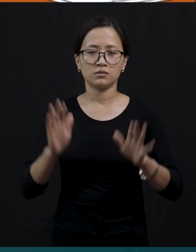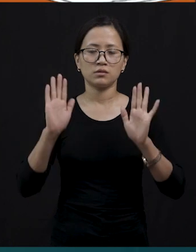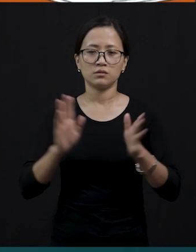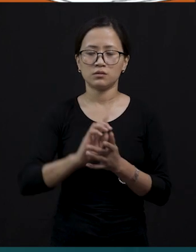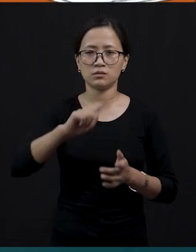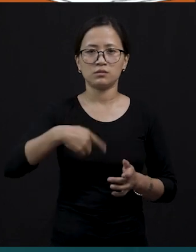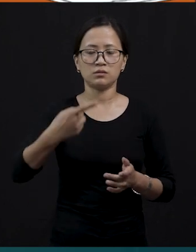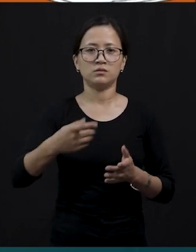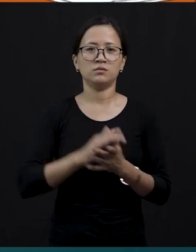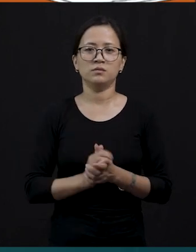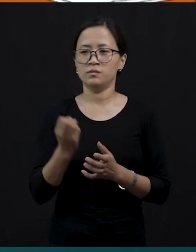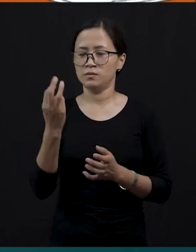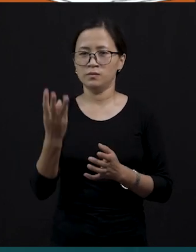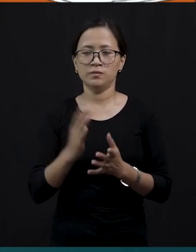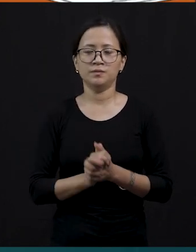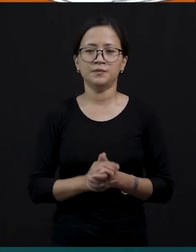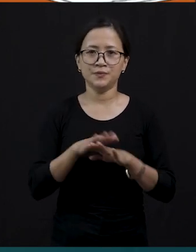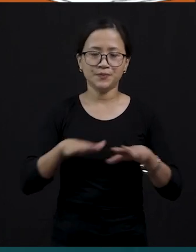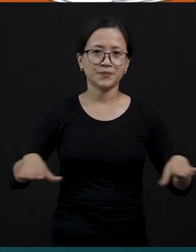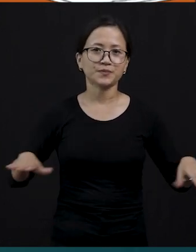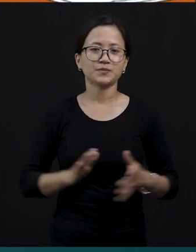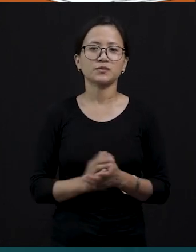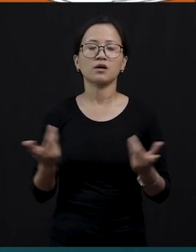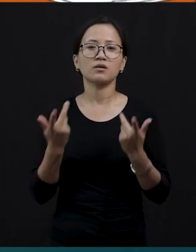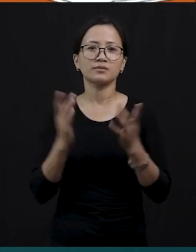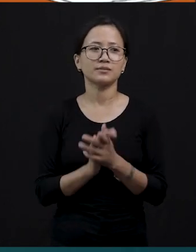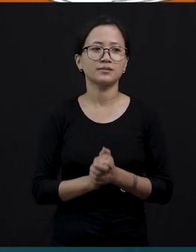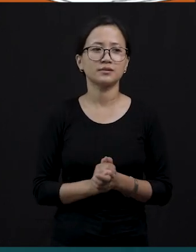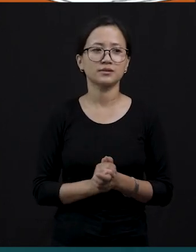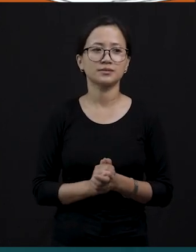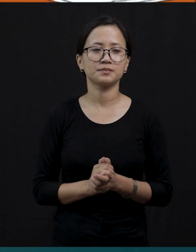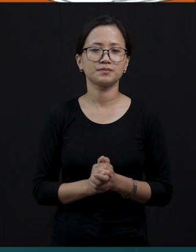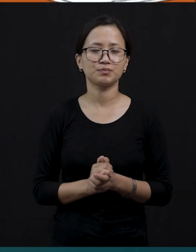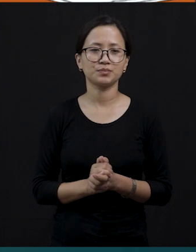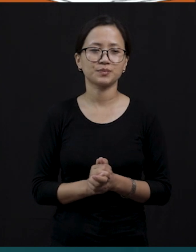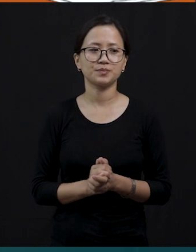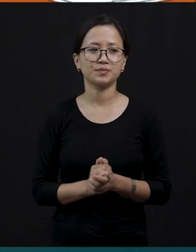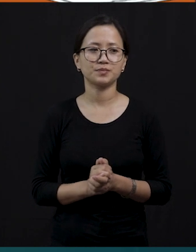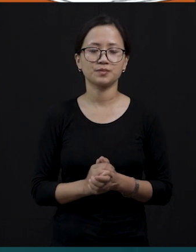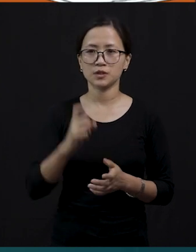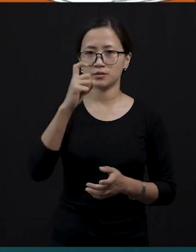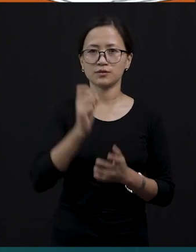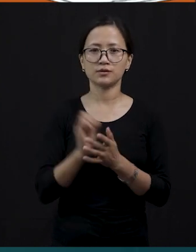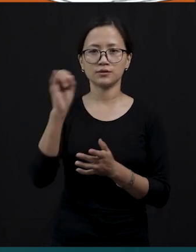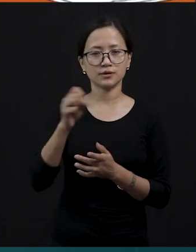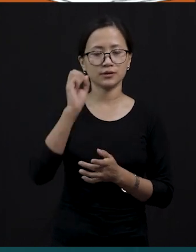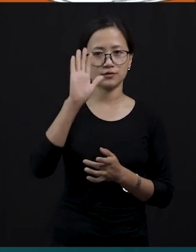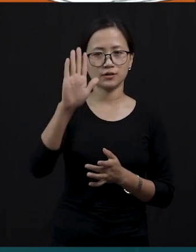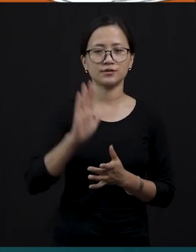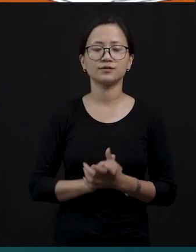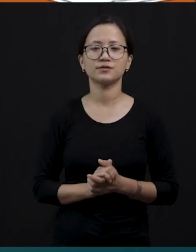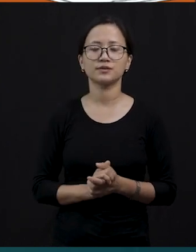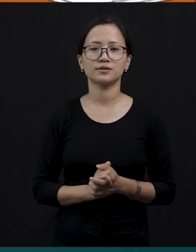have next, that is total number of children. How many it is, children? Total number of children, it will be